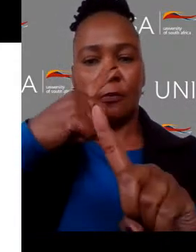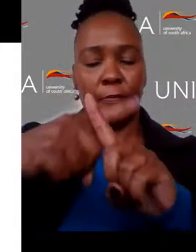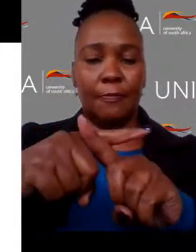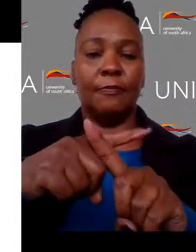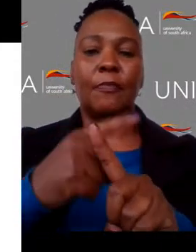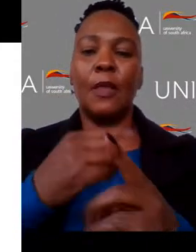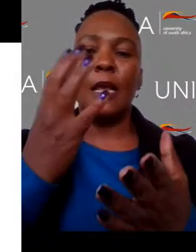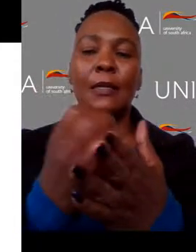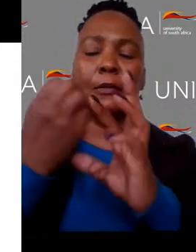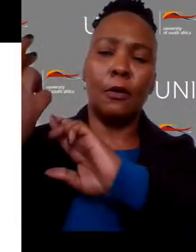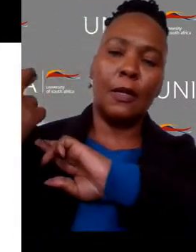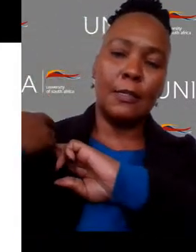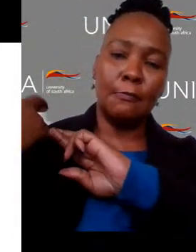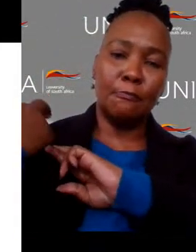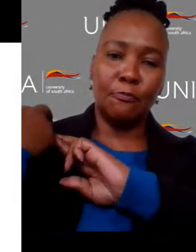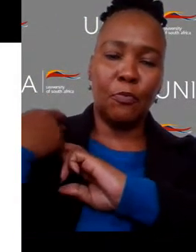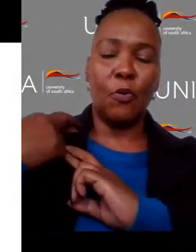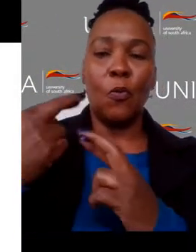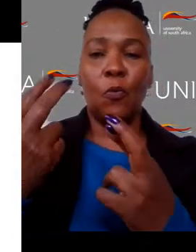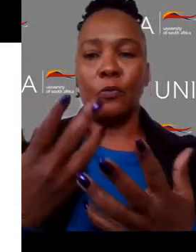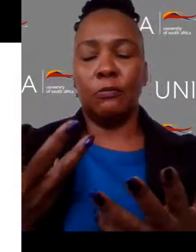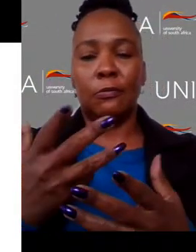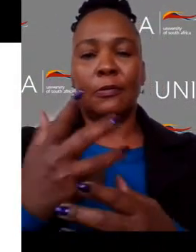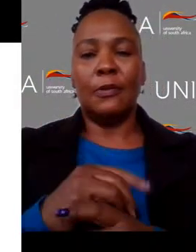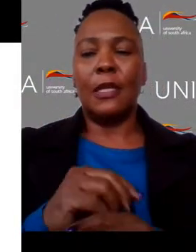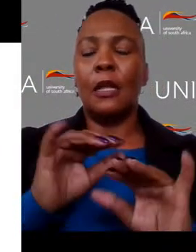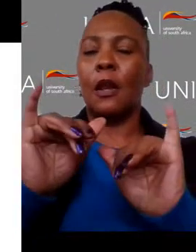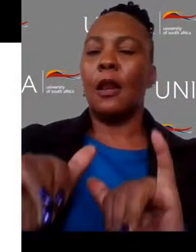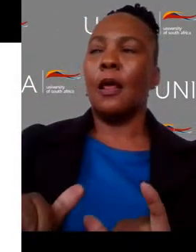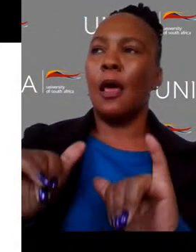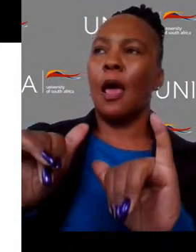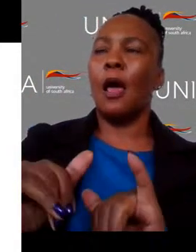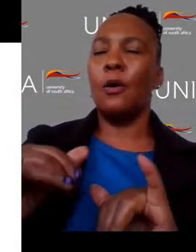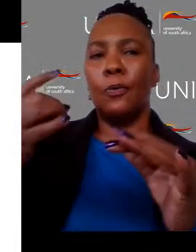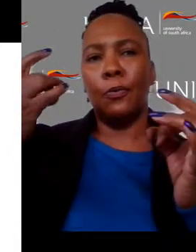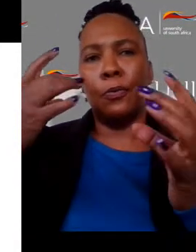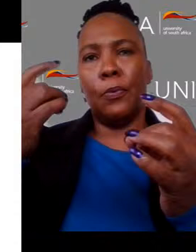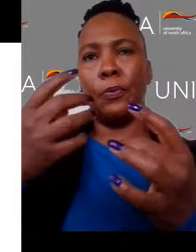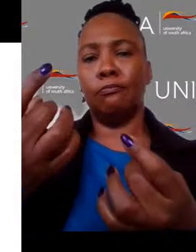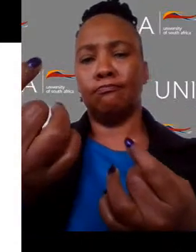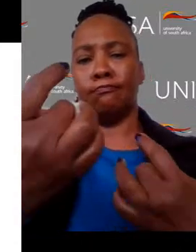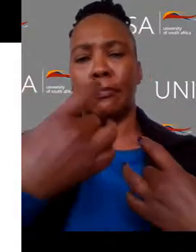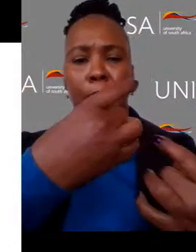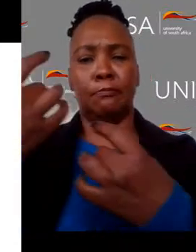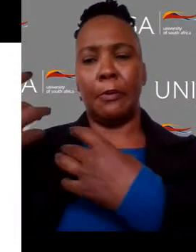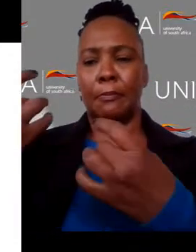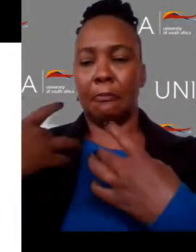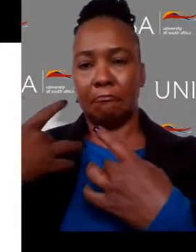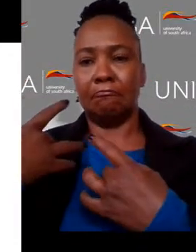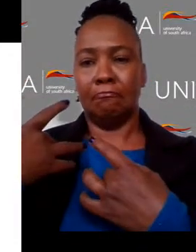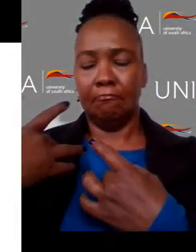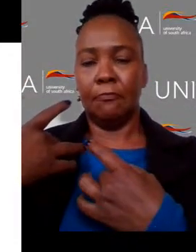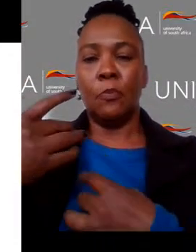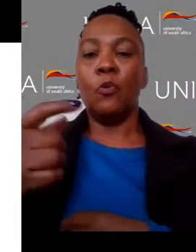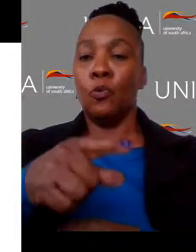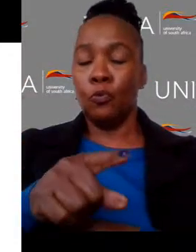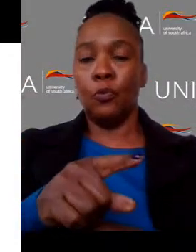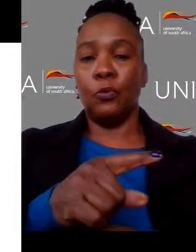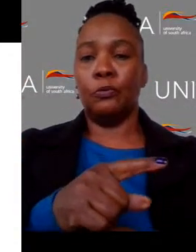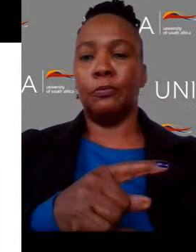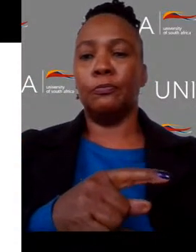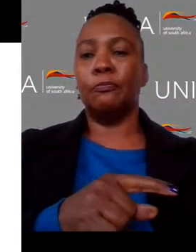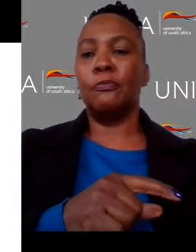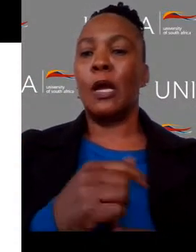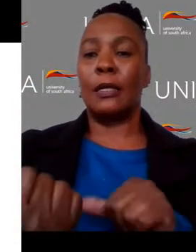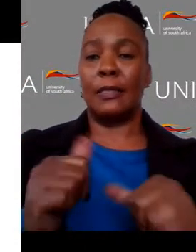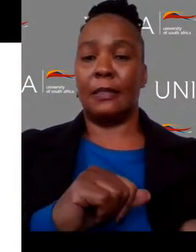take responsibility when, instead of waiting for the information to come to you, you actively seek out